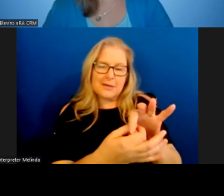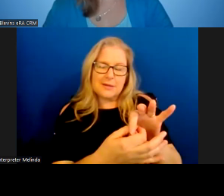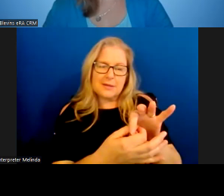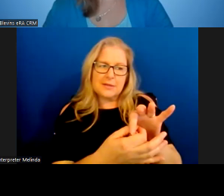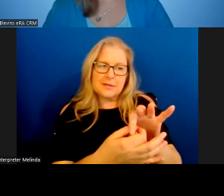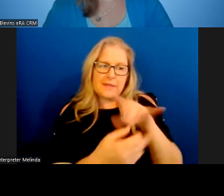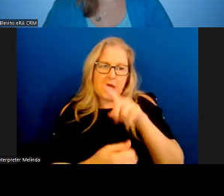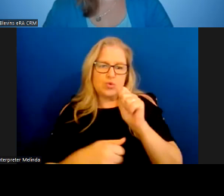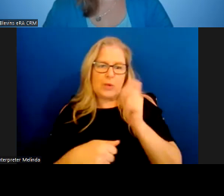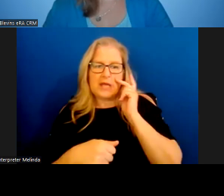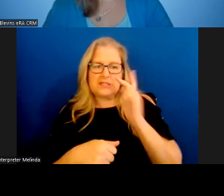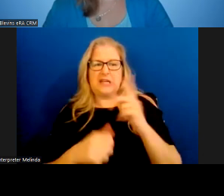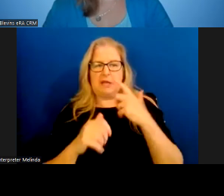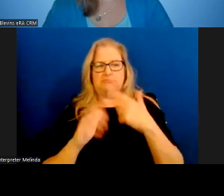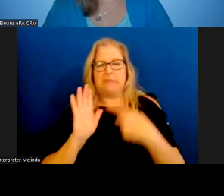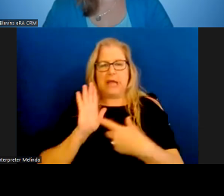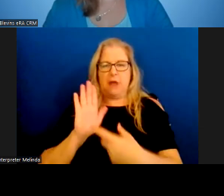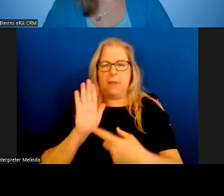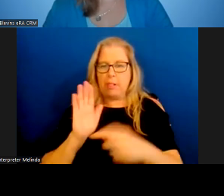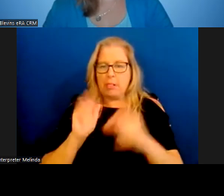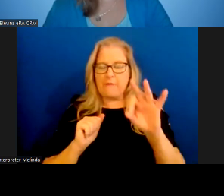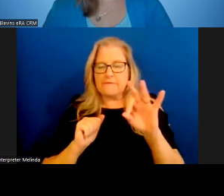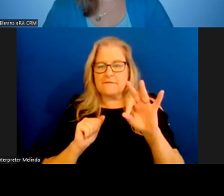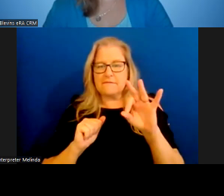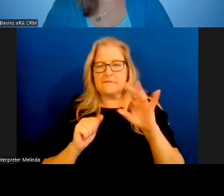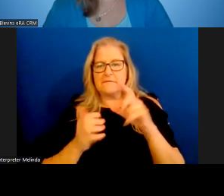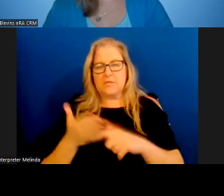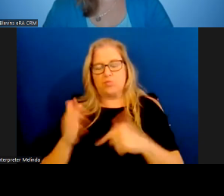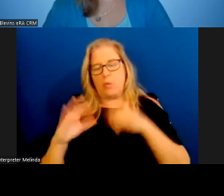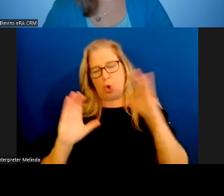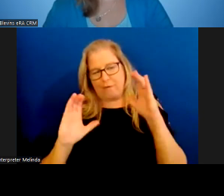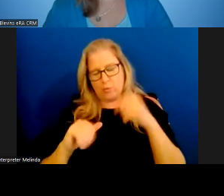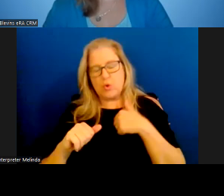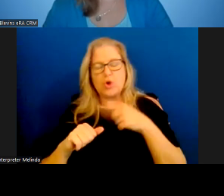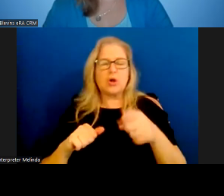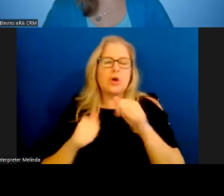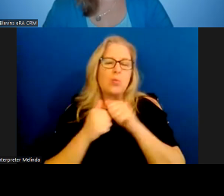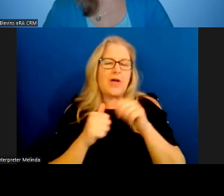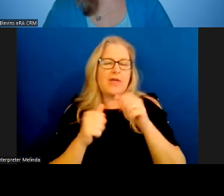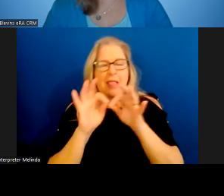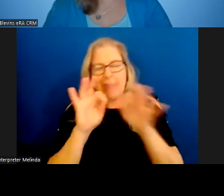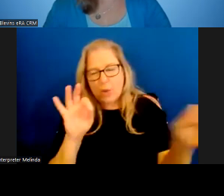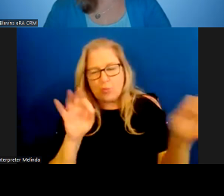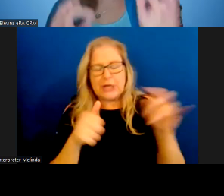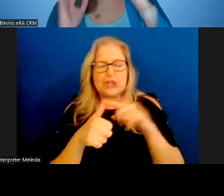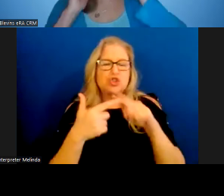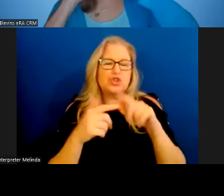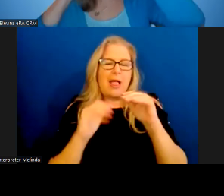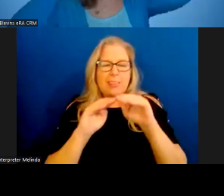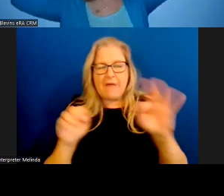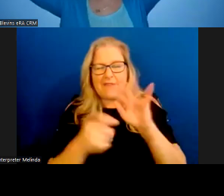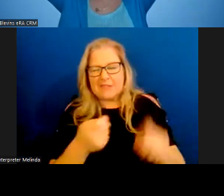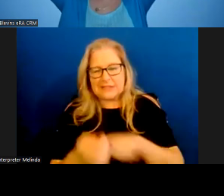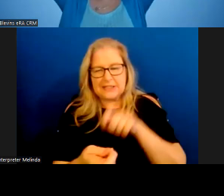where you can see an example of what we're looking for as far as language and level of detail in this.